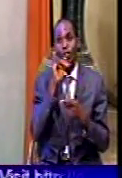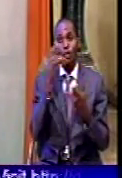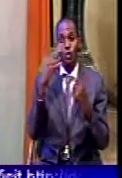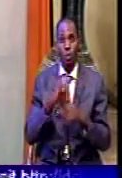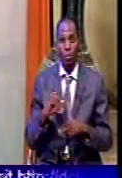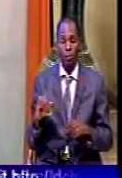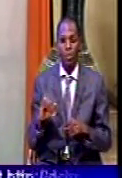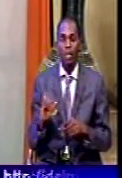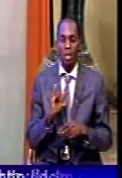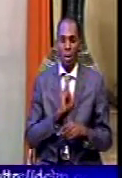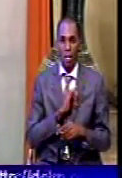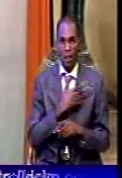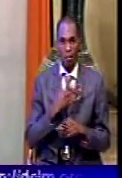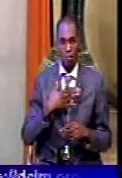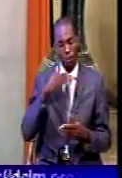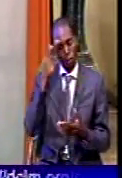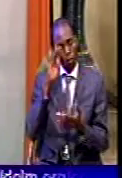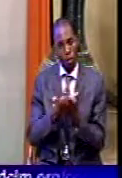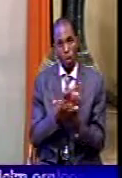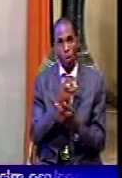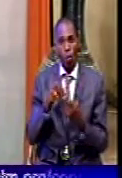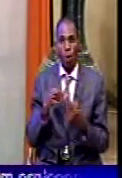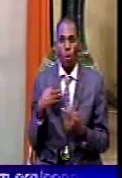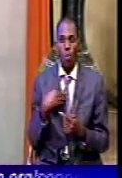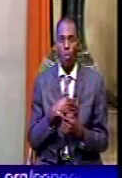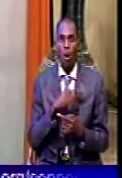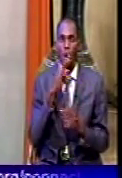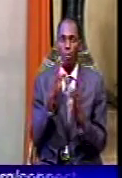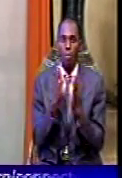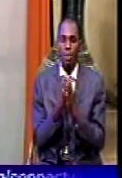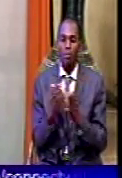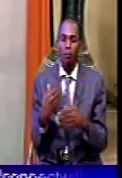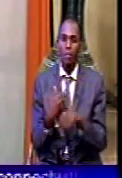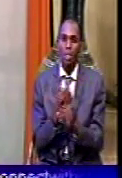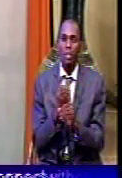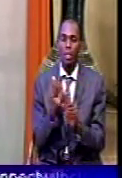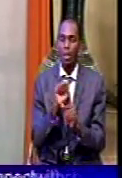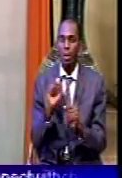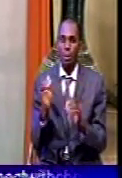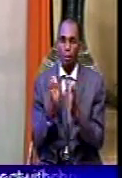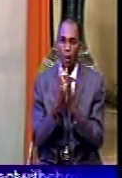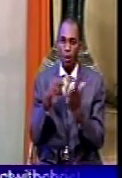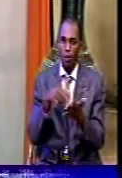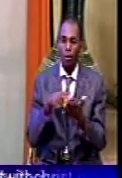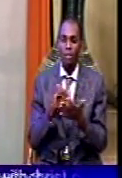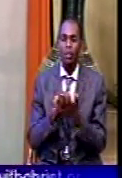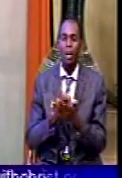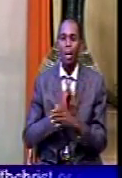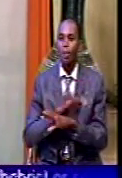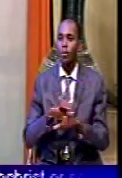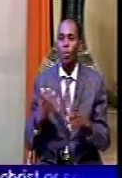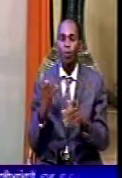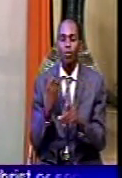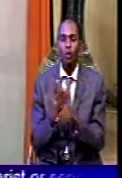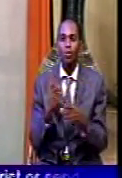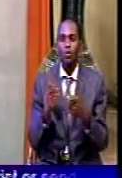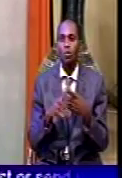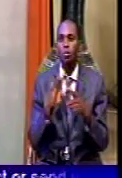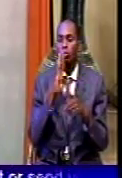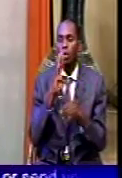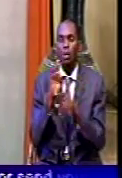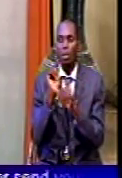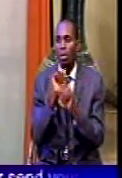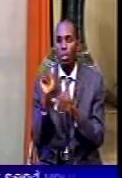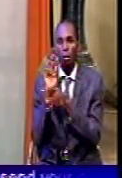left. Within me, I remember what the pastor said. He said, still keep on checking. You may not know you have received the